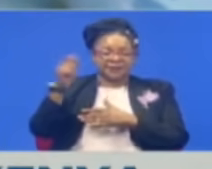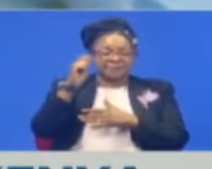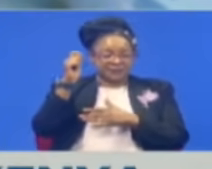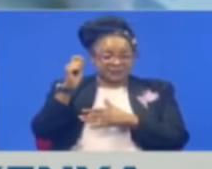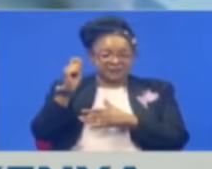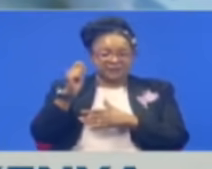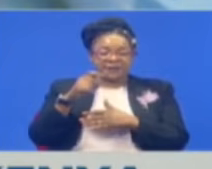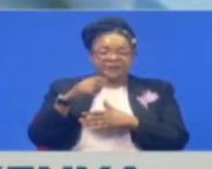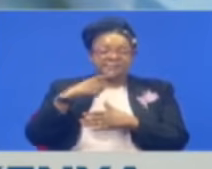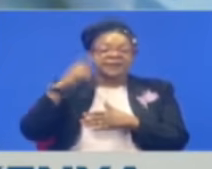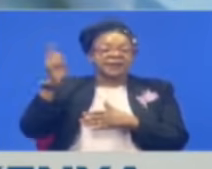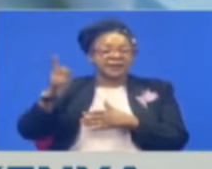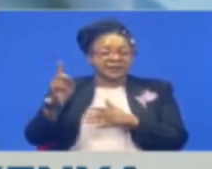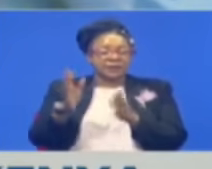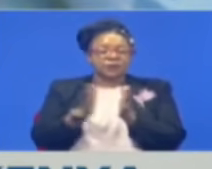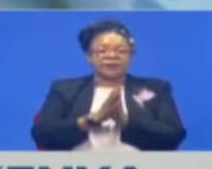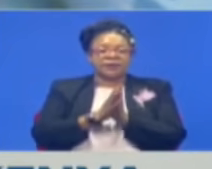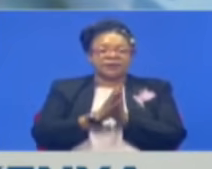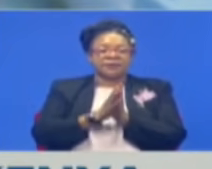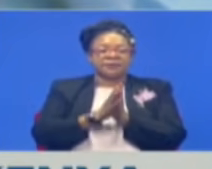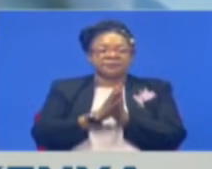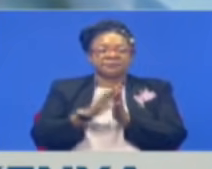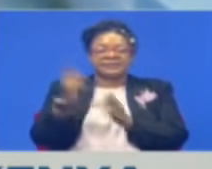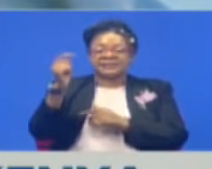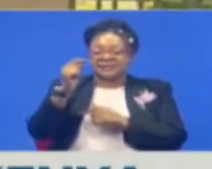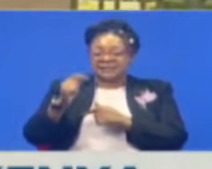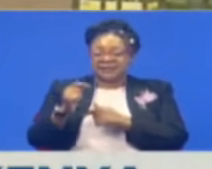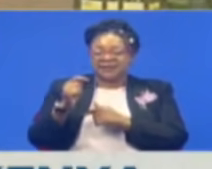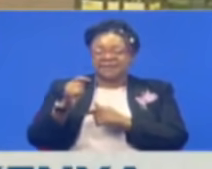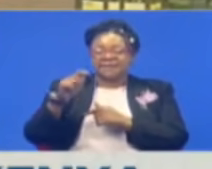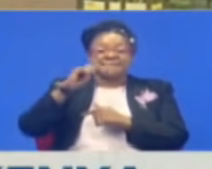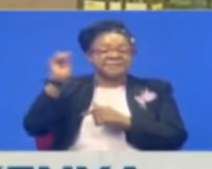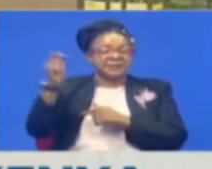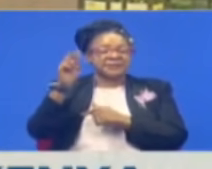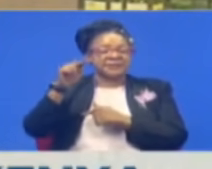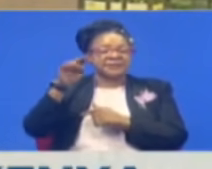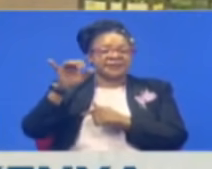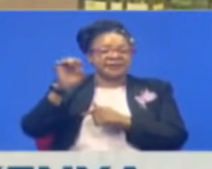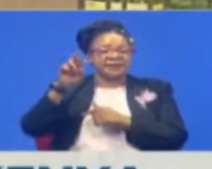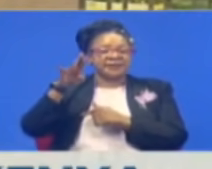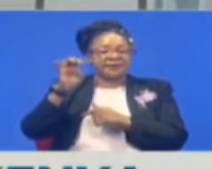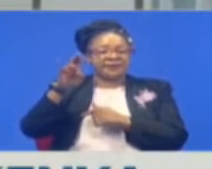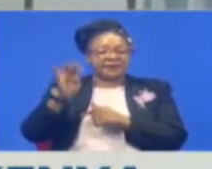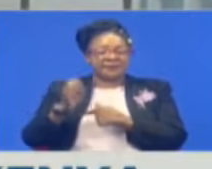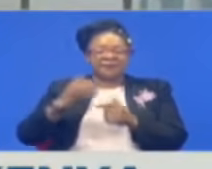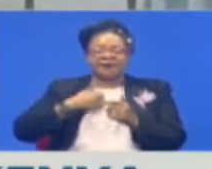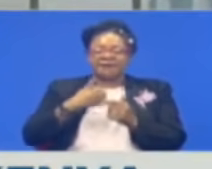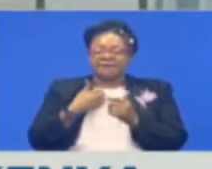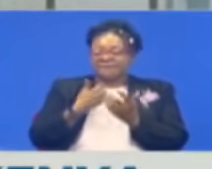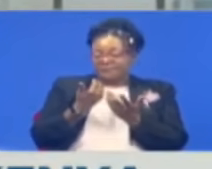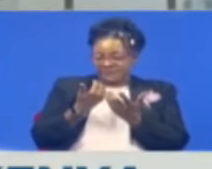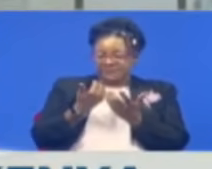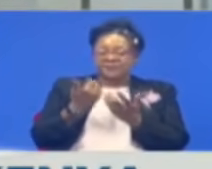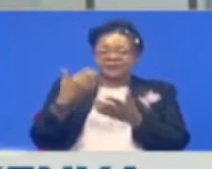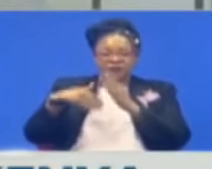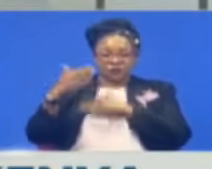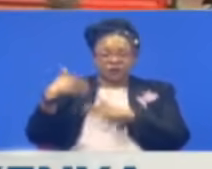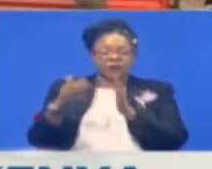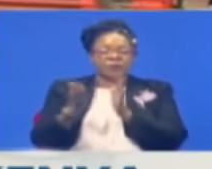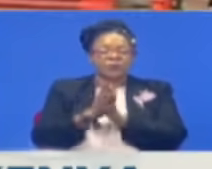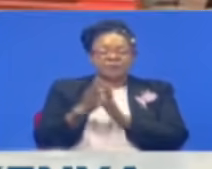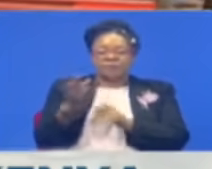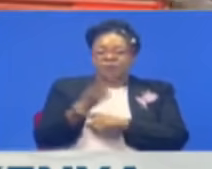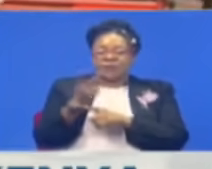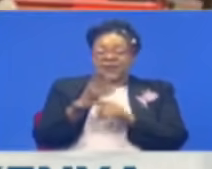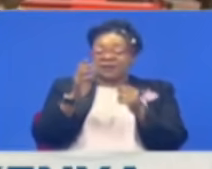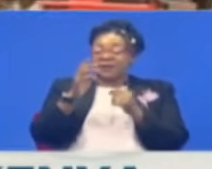with Tanzania's first president, Julius Nyerere. Kenya enjoys a rich history with her southern neighbor, with both their people living and